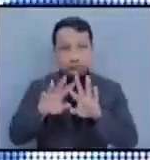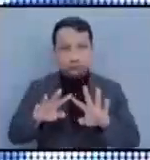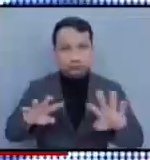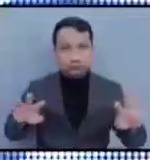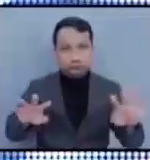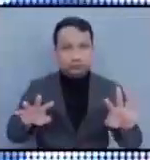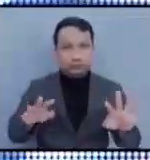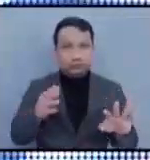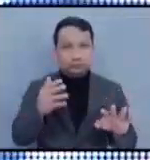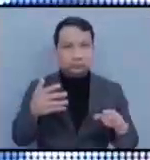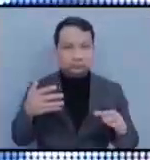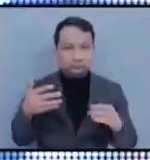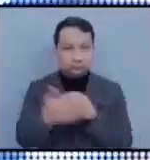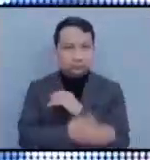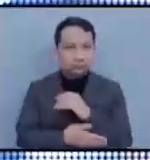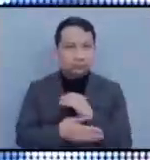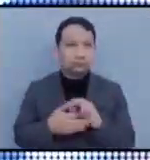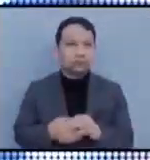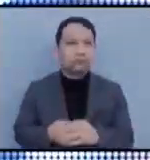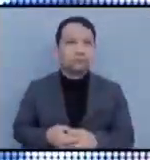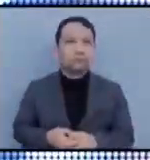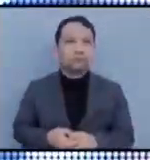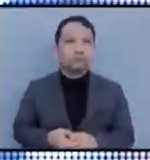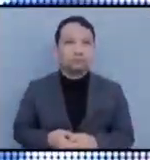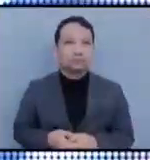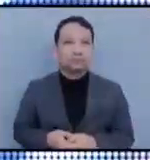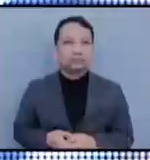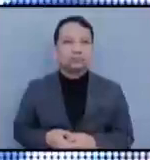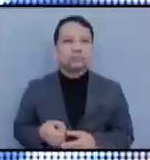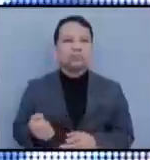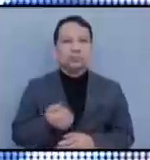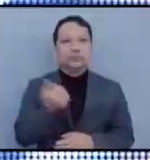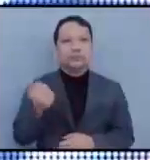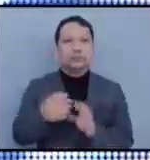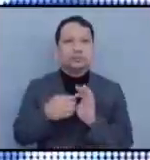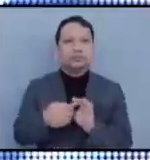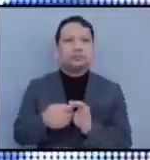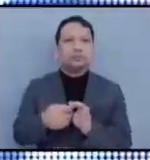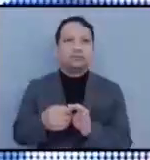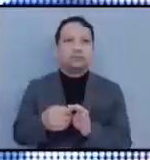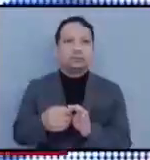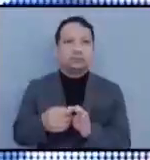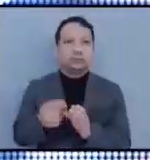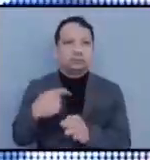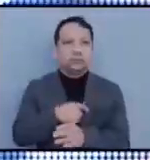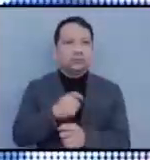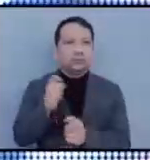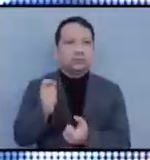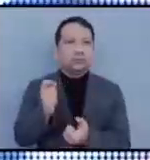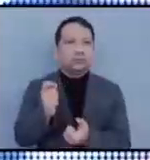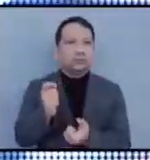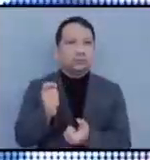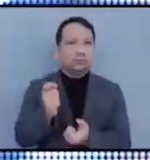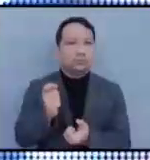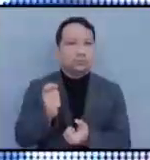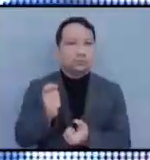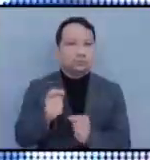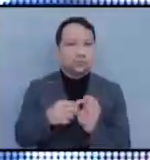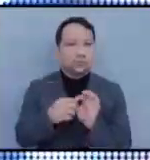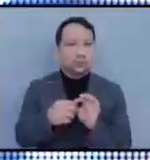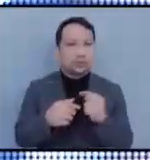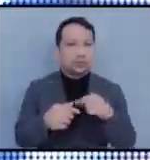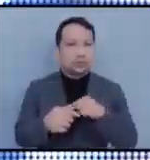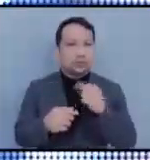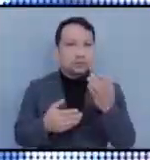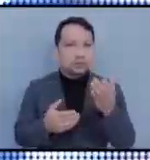the United States and some other forces push nothing but kills in